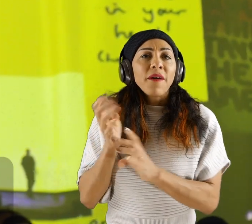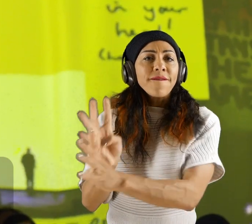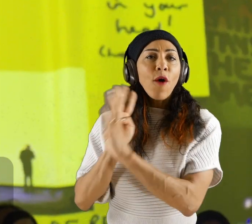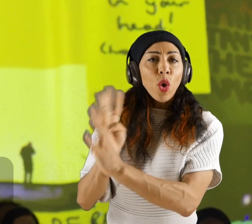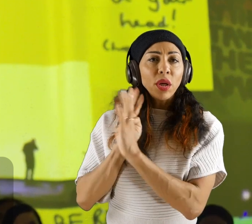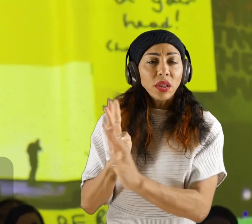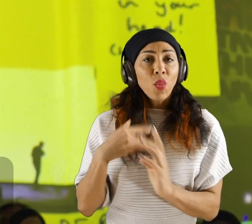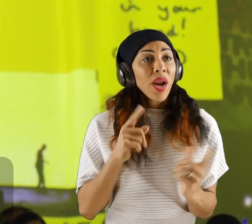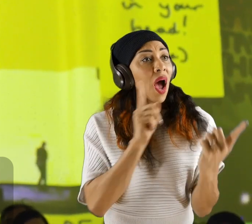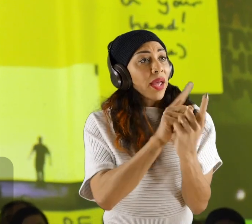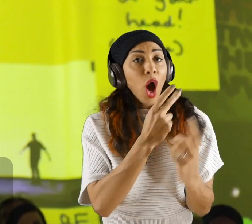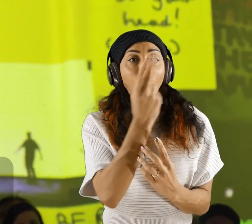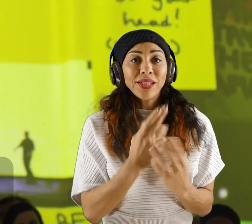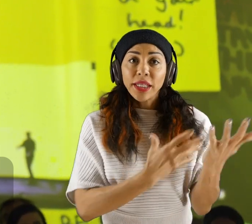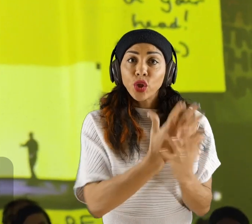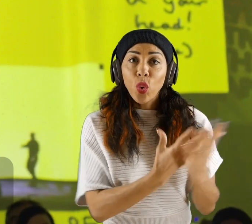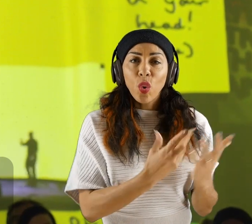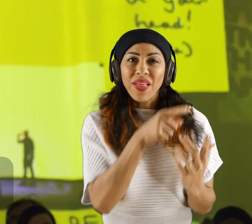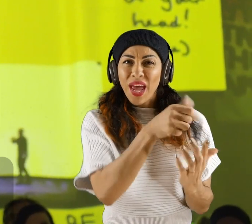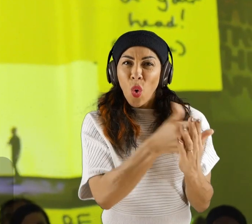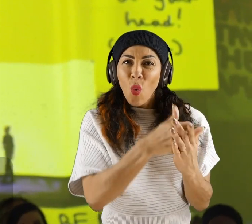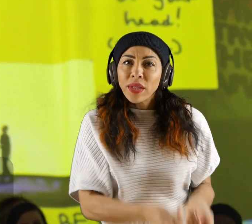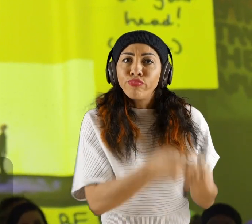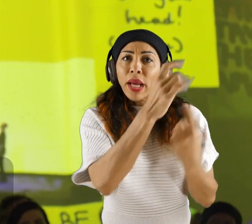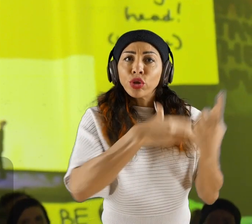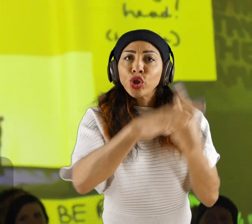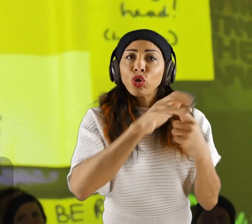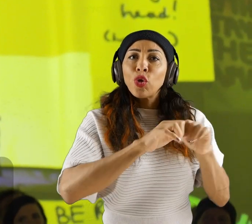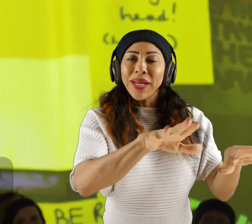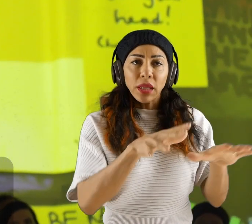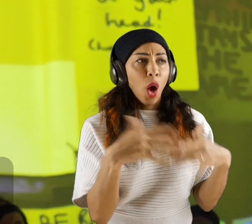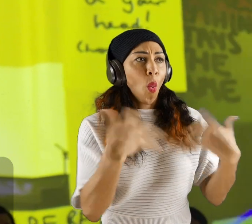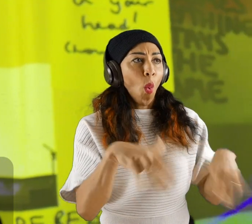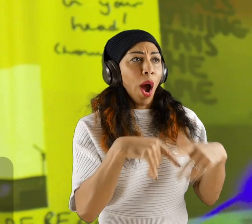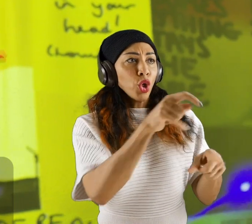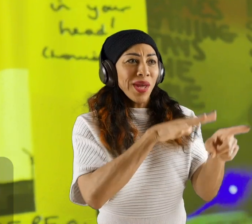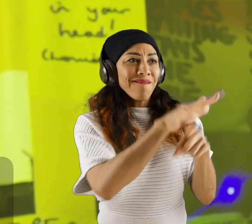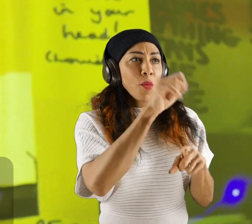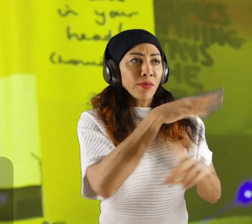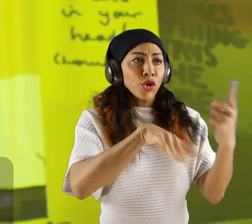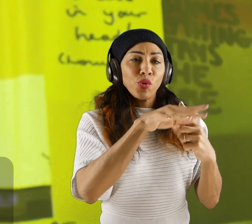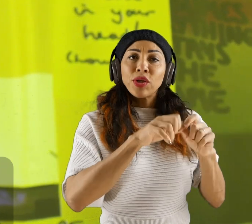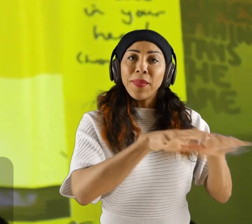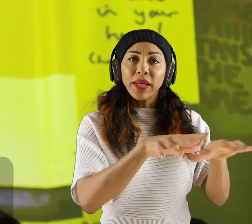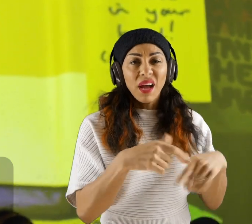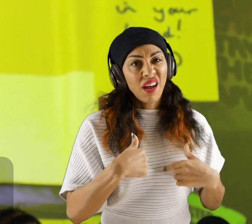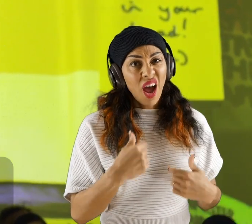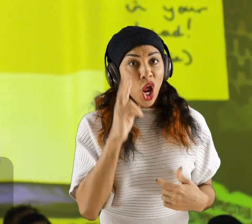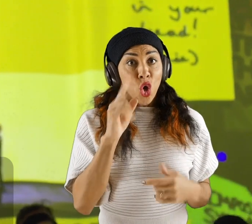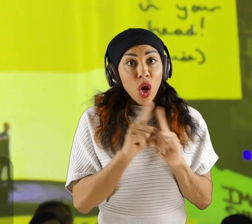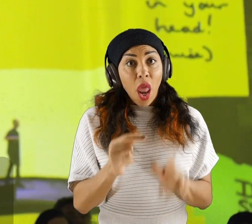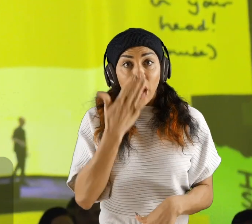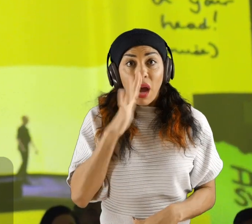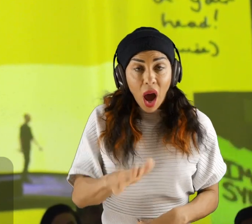and it's scary the amount of like headspace that this dominates with people. I obviously seem like a hypocrite because I'm posting on it all the time, sharing all this